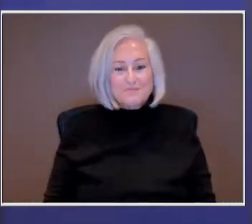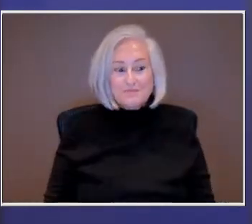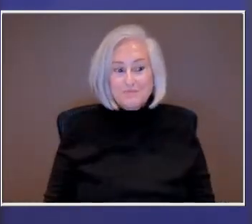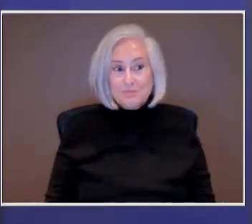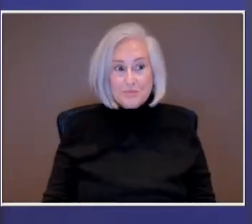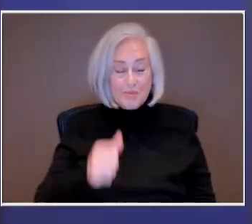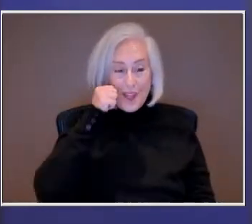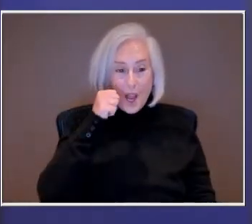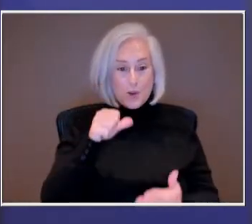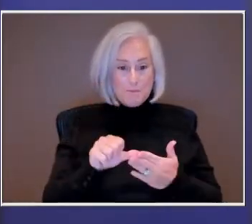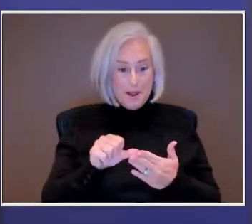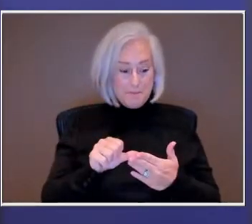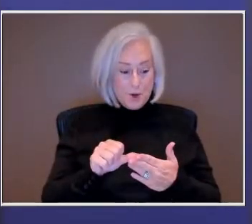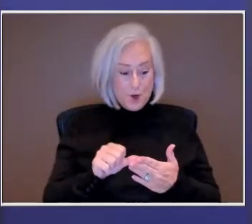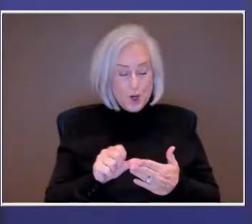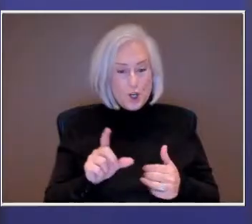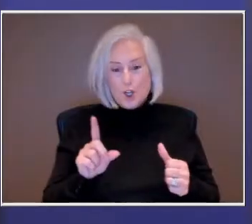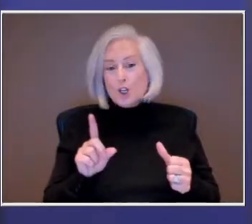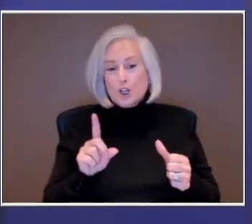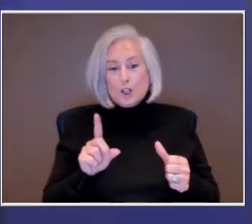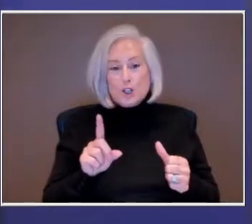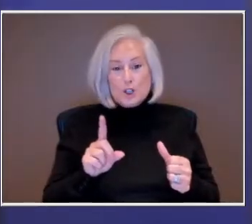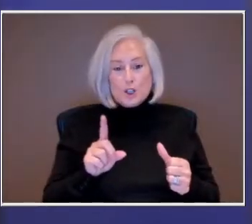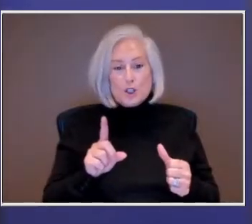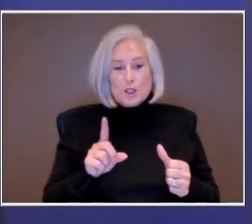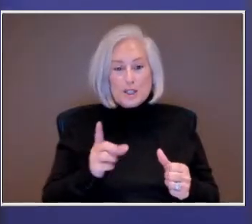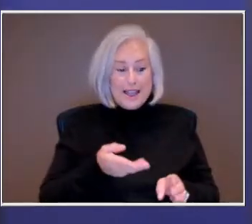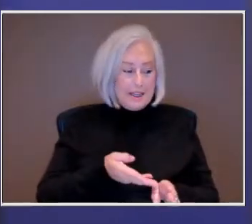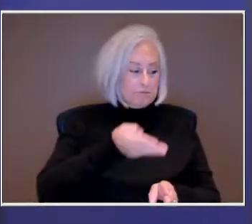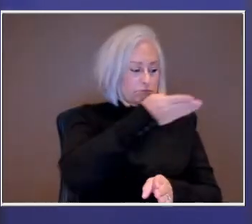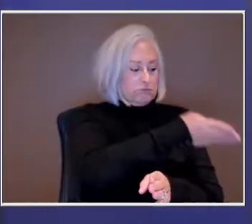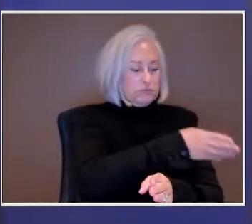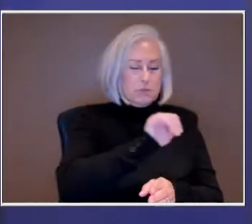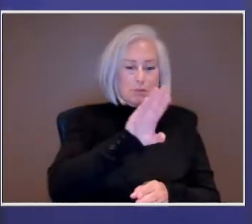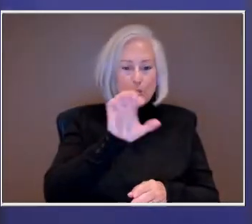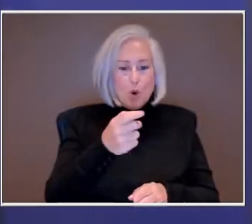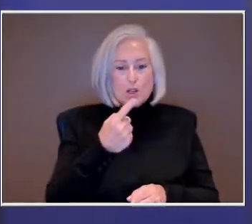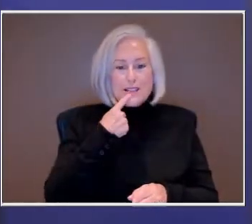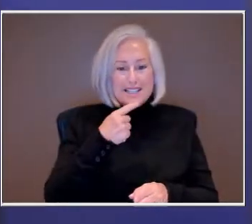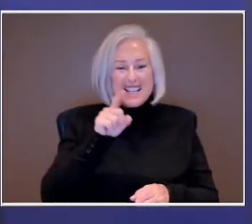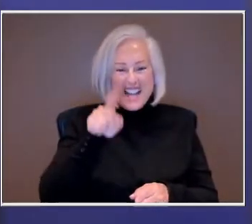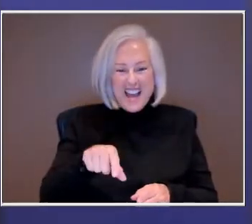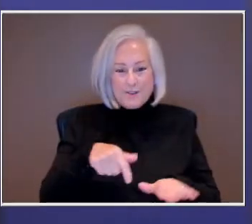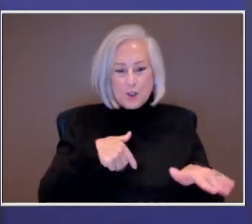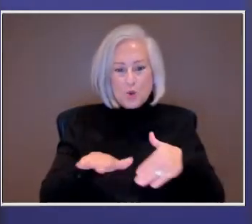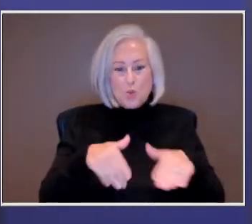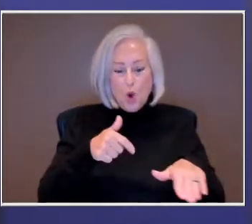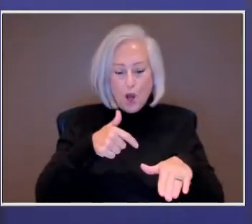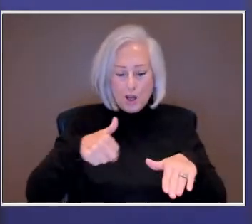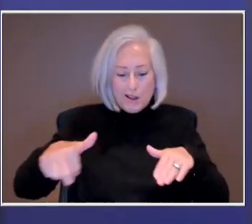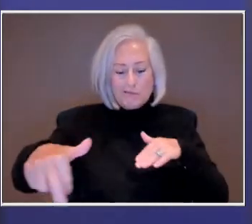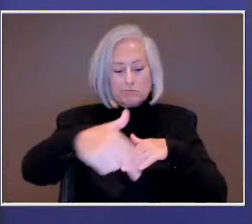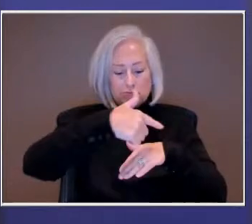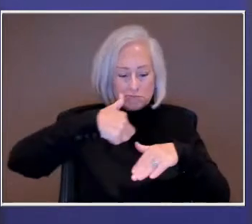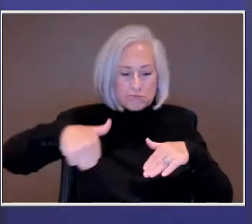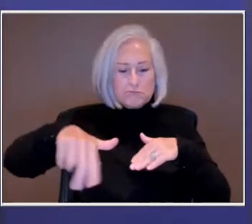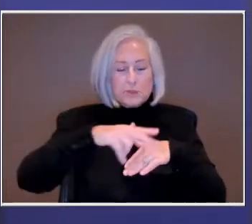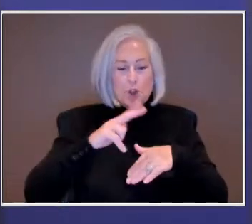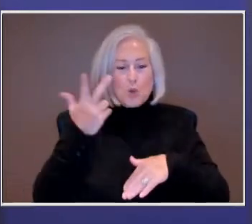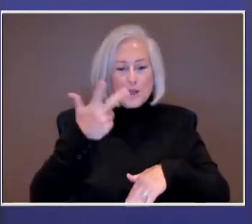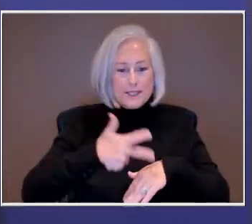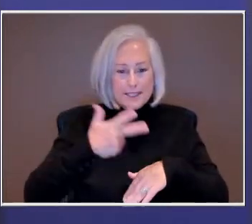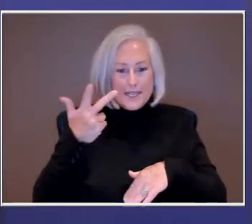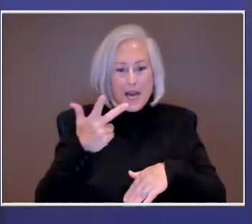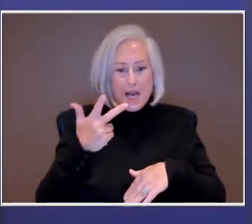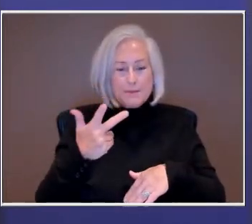admitted the previous March, I was like, they would tell me, you got to walk 3 laps. I'm like, really? And when they got me up and they